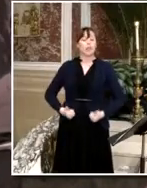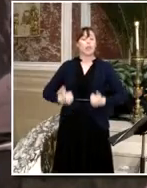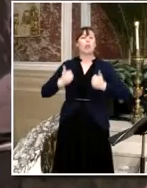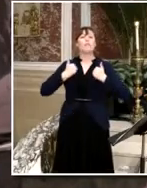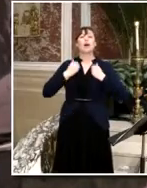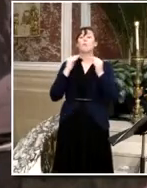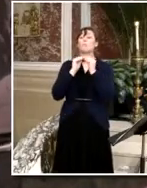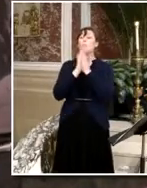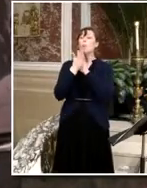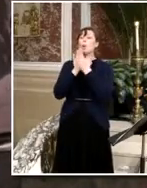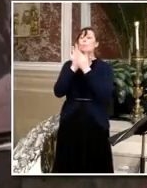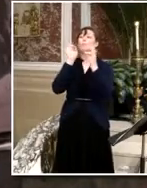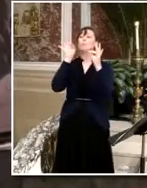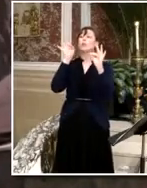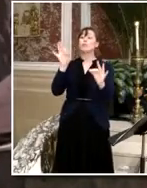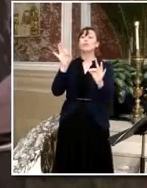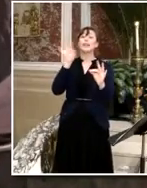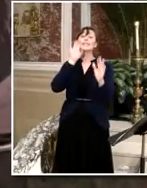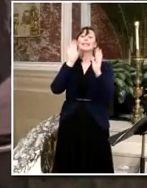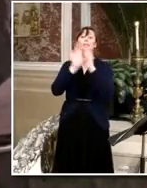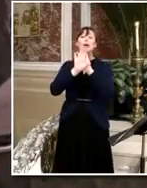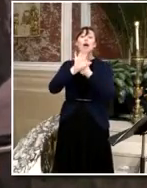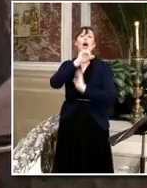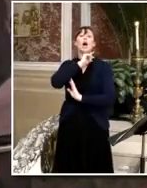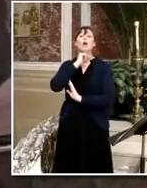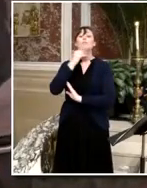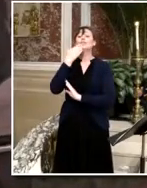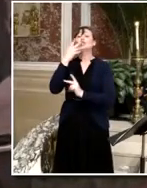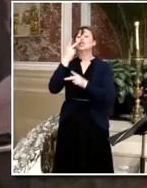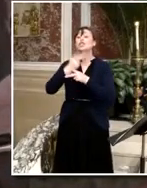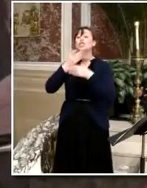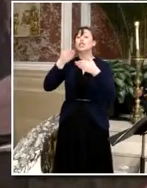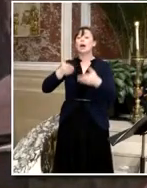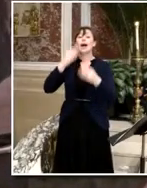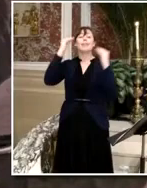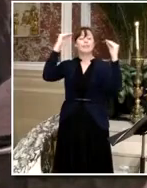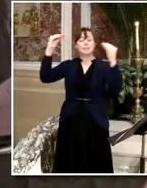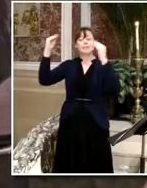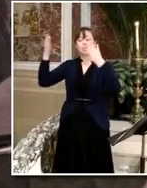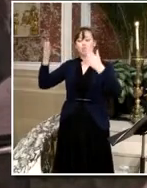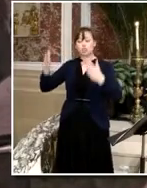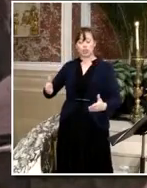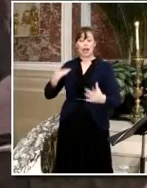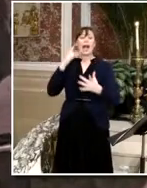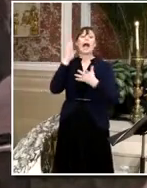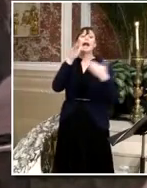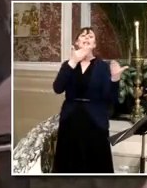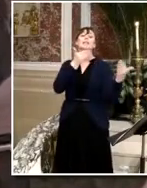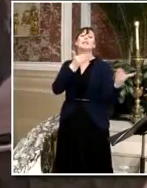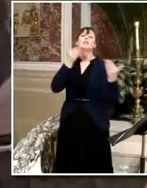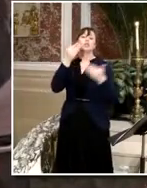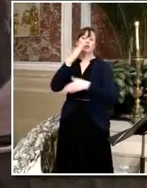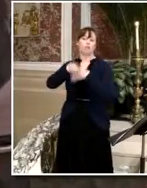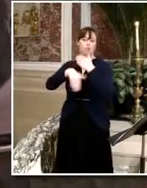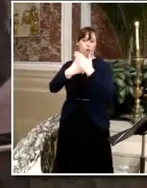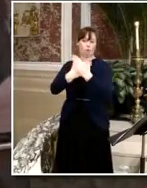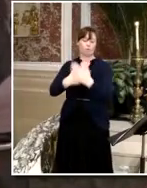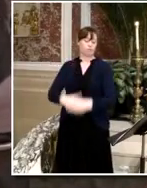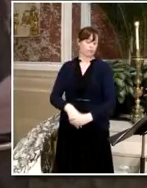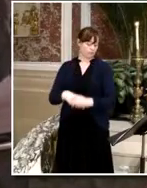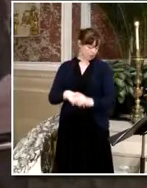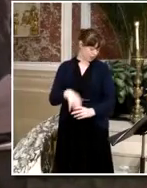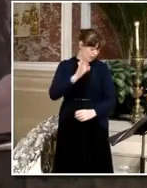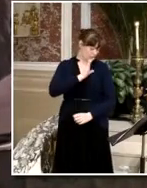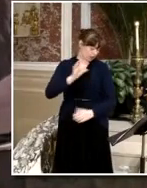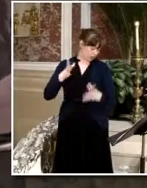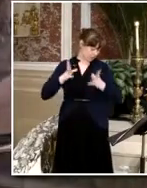of Christ, the priest, the good shepherd, the teacher, and the servant of all.